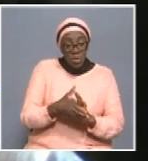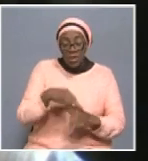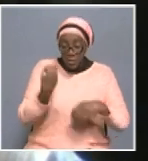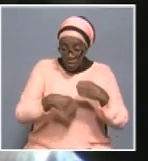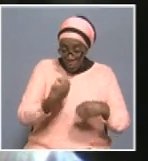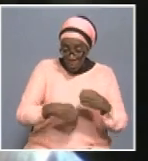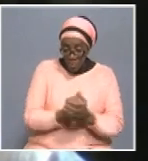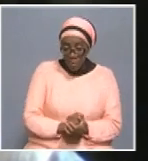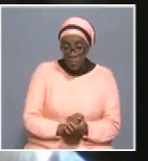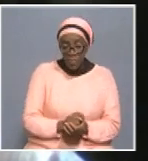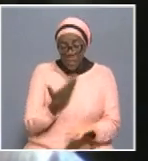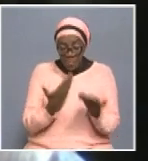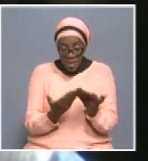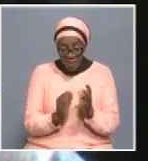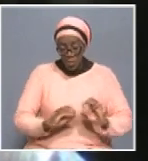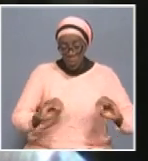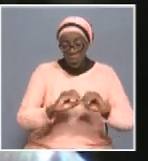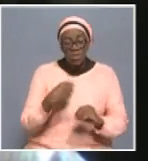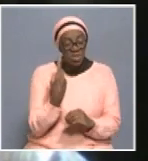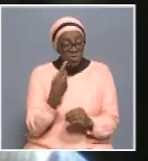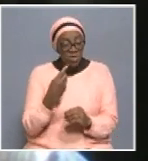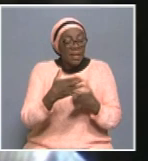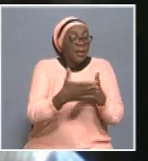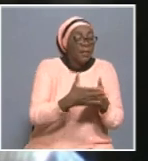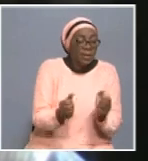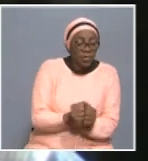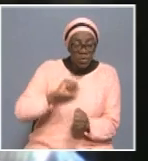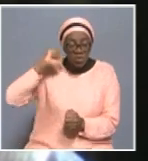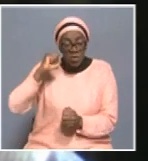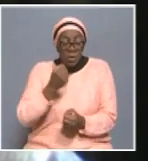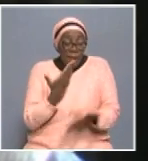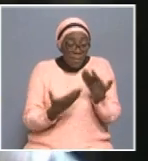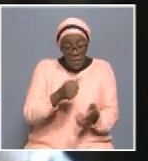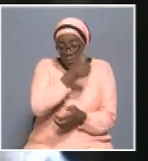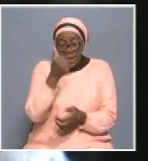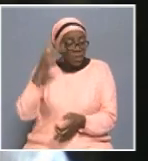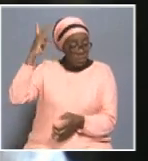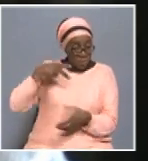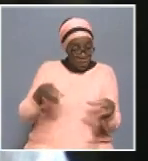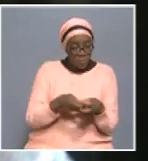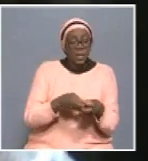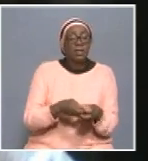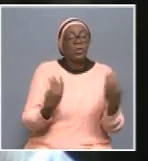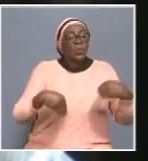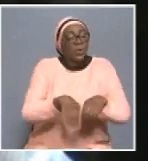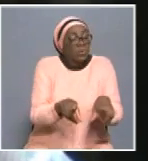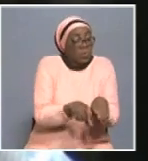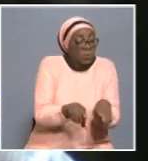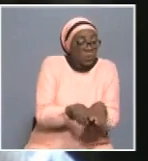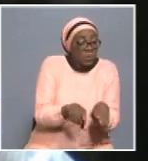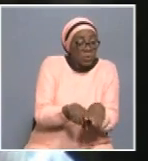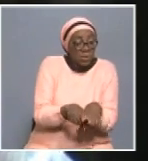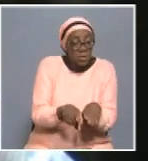limited to the SWAPO party. You would expect similar approaches from other political parties where they are candidates, because many of them are